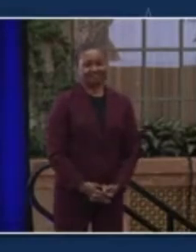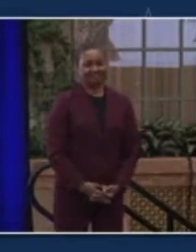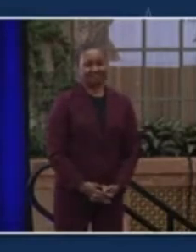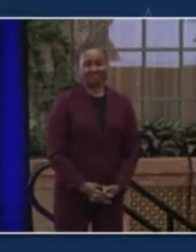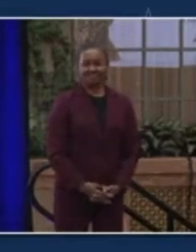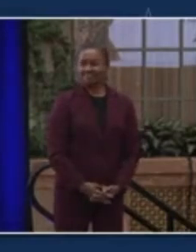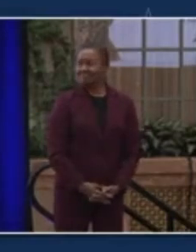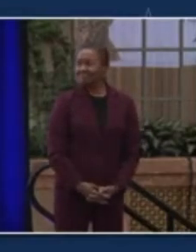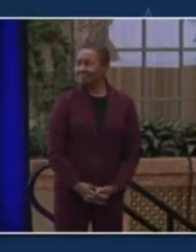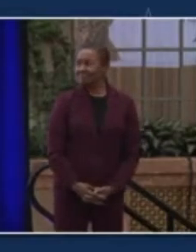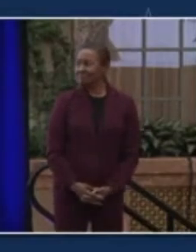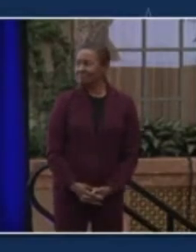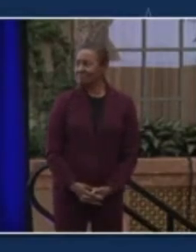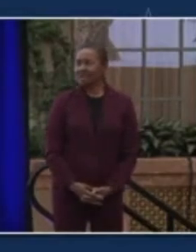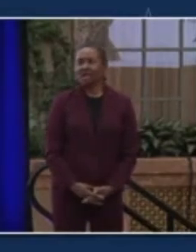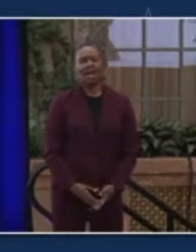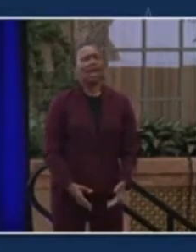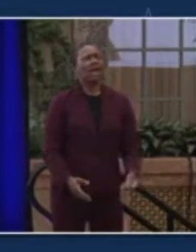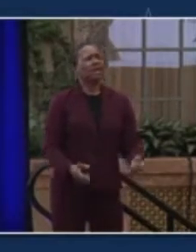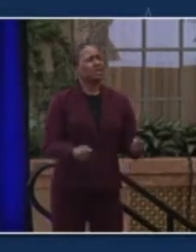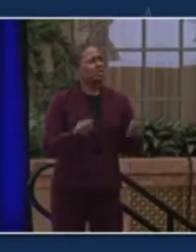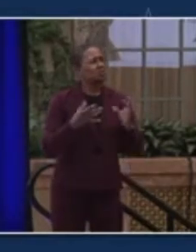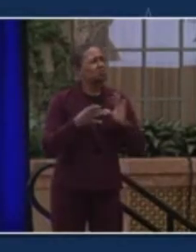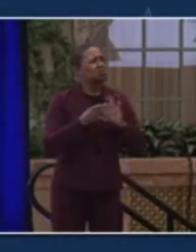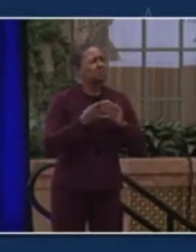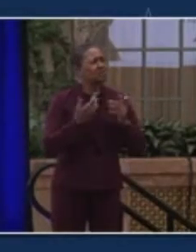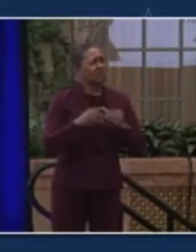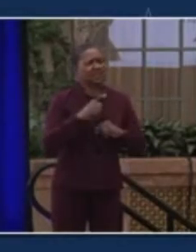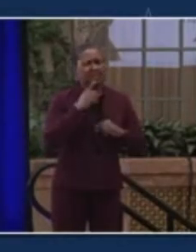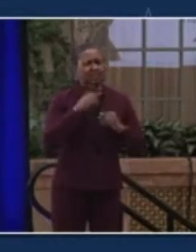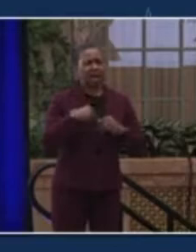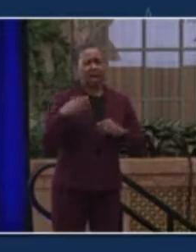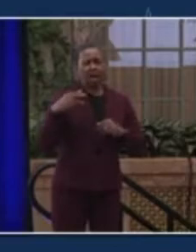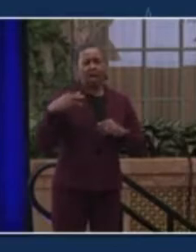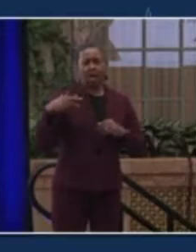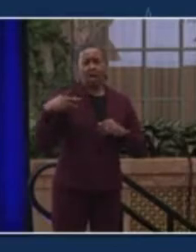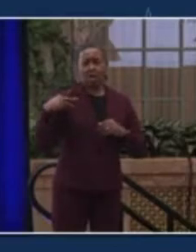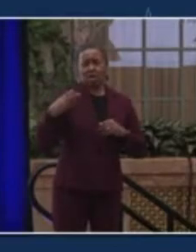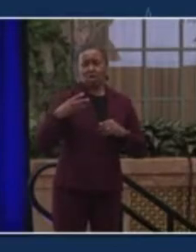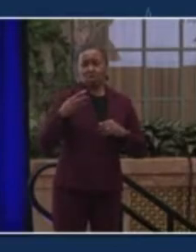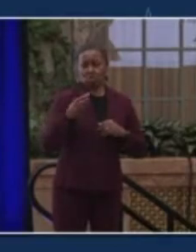Hi, check this out. So much has been said about Mayor Washington, like his ability to make